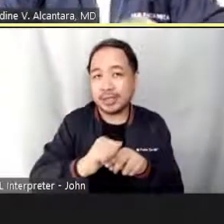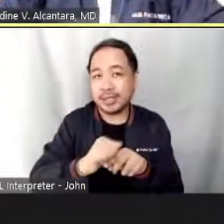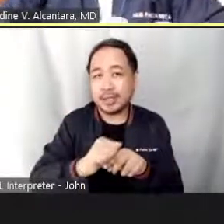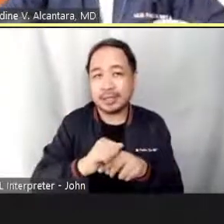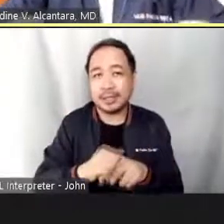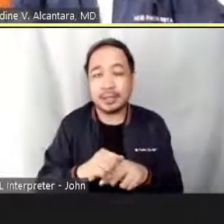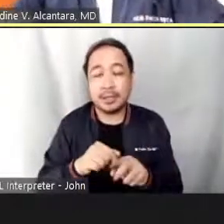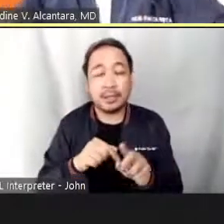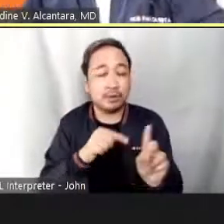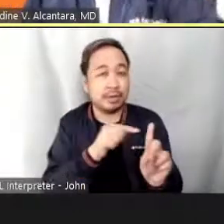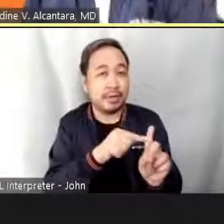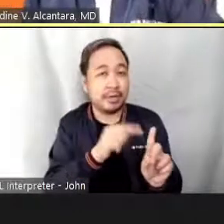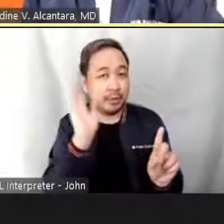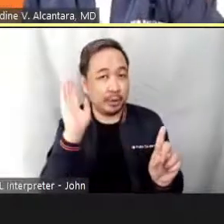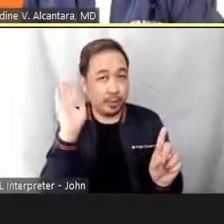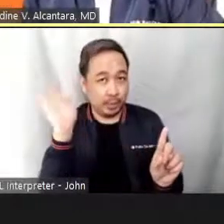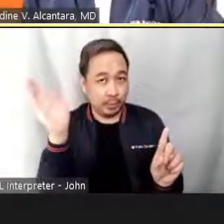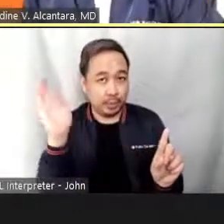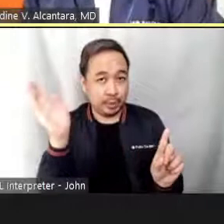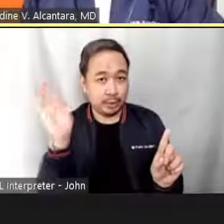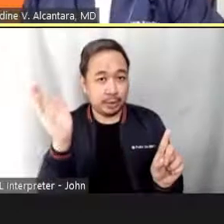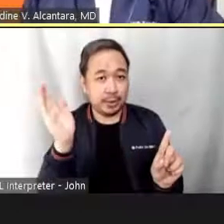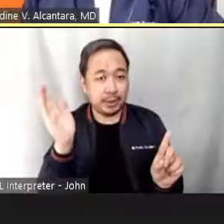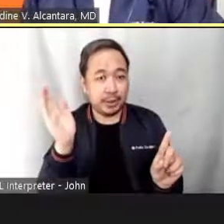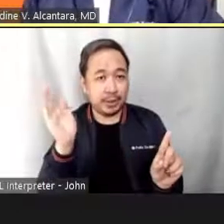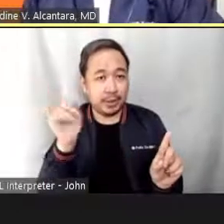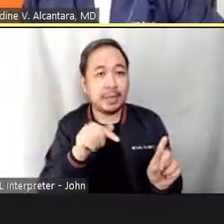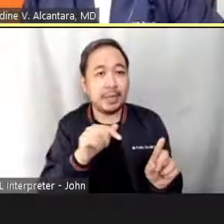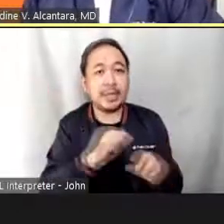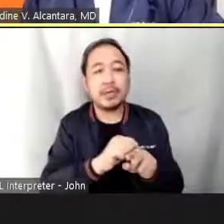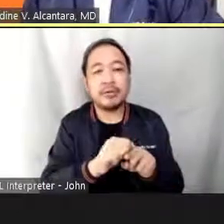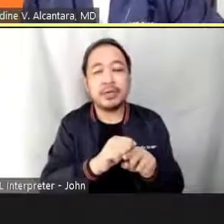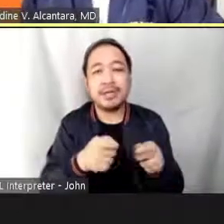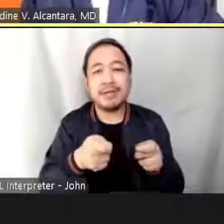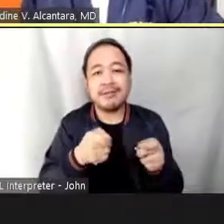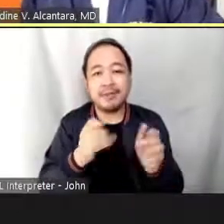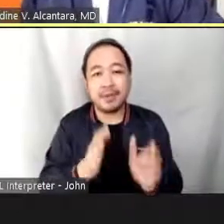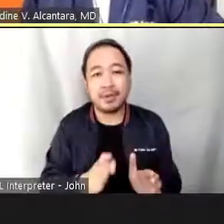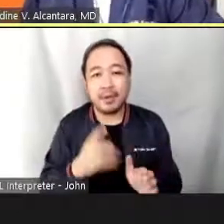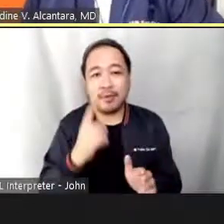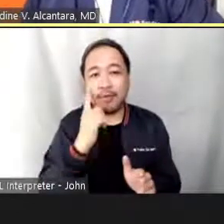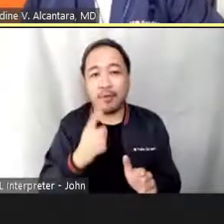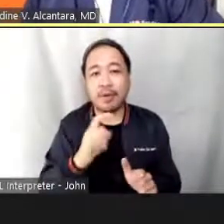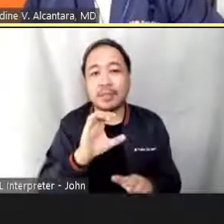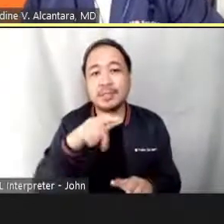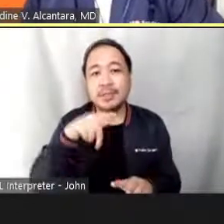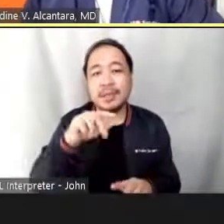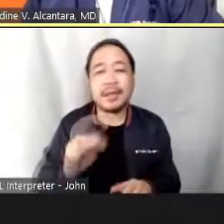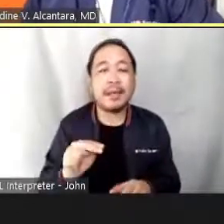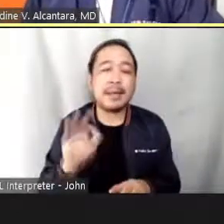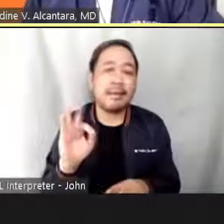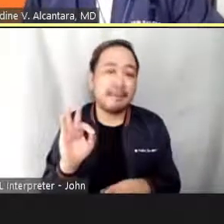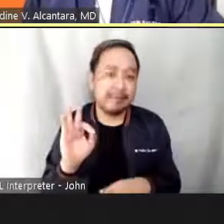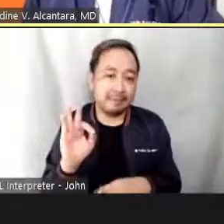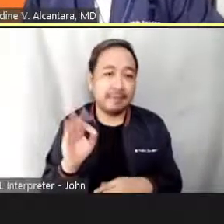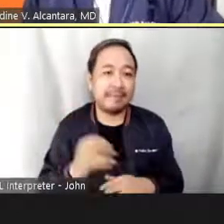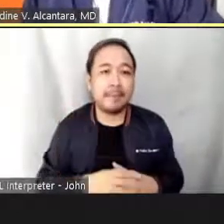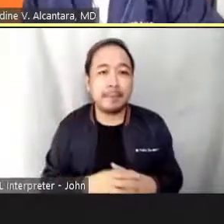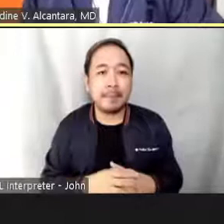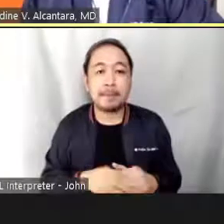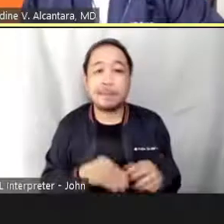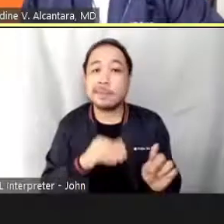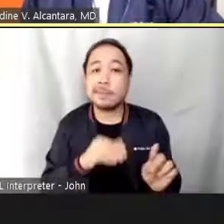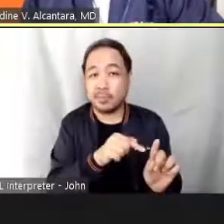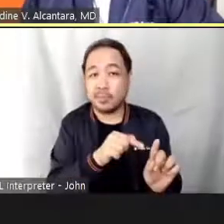resource person is the training director of the Child Protection Network Foundation. She is a